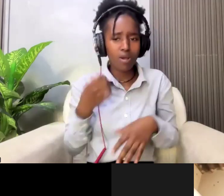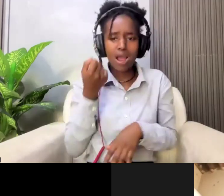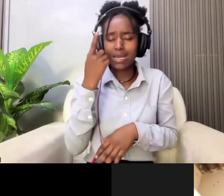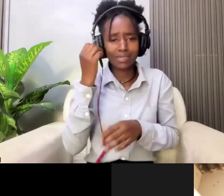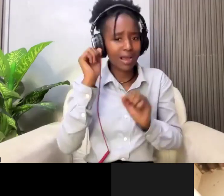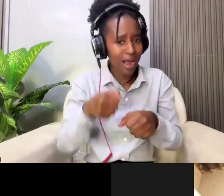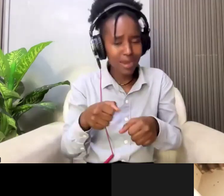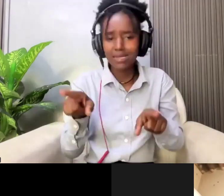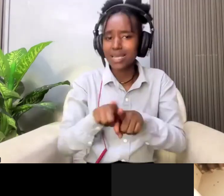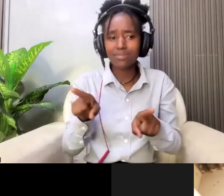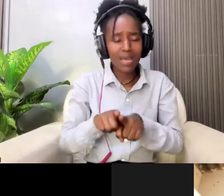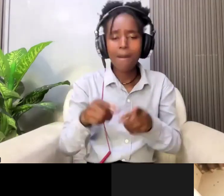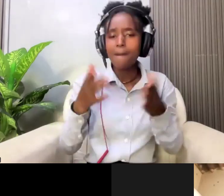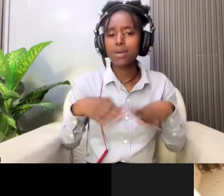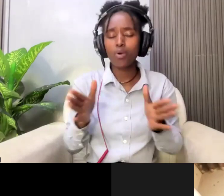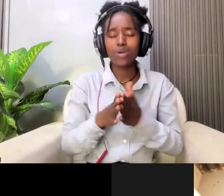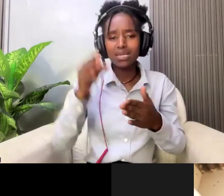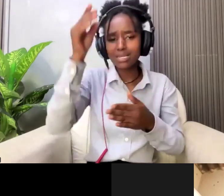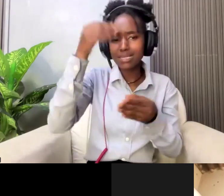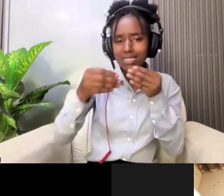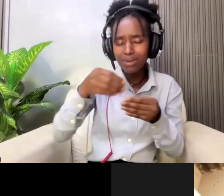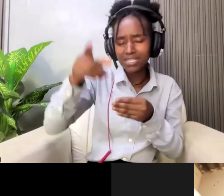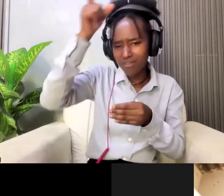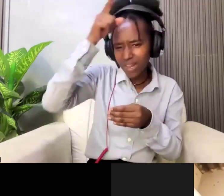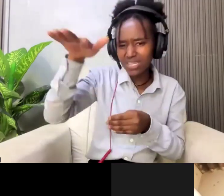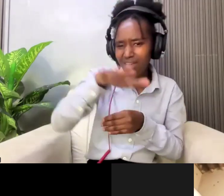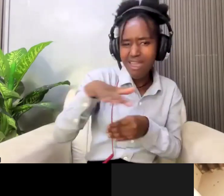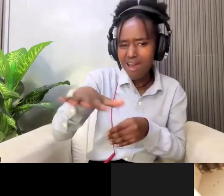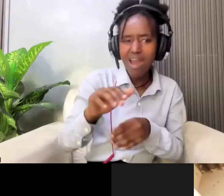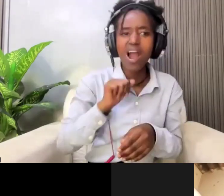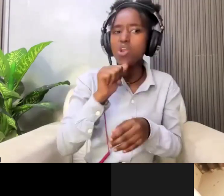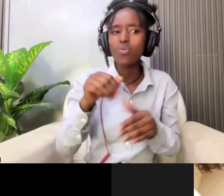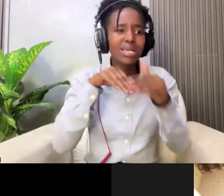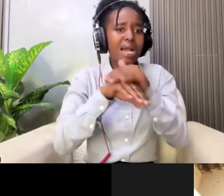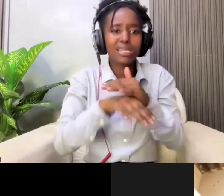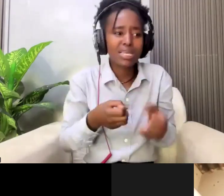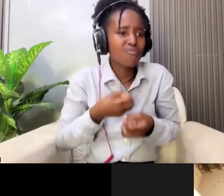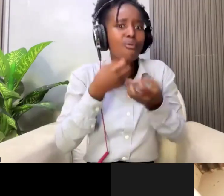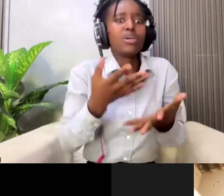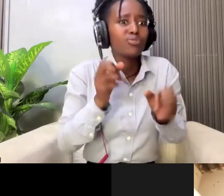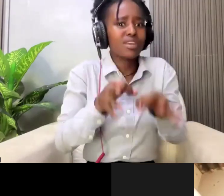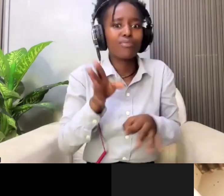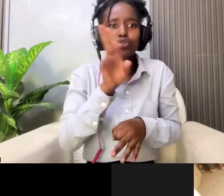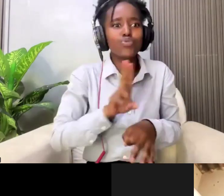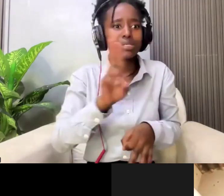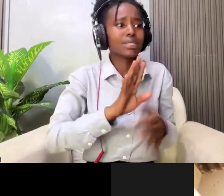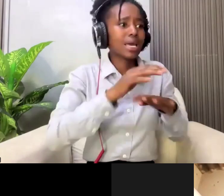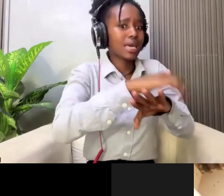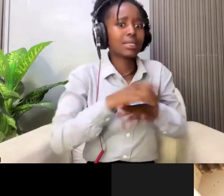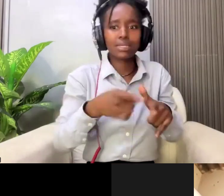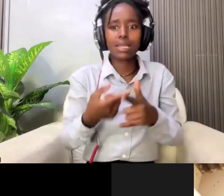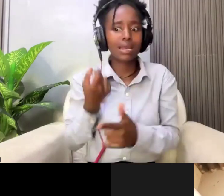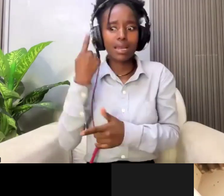disabled people in rural areas have never gone to school, and therefore they're not going to access it except in an oral way. So we need